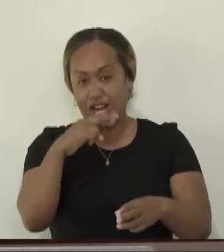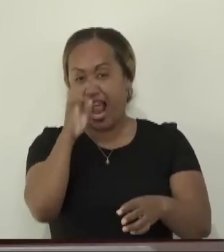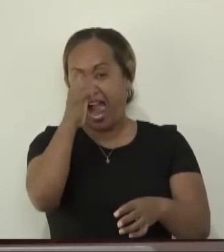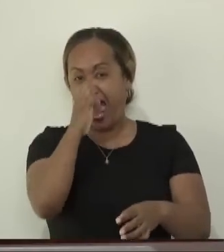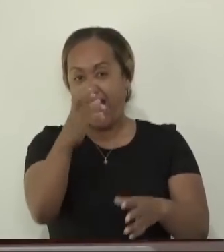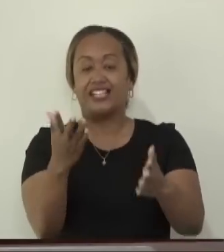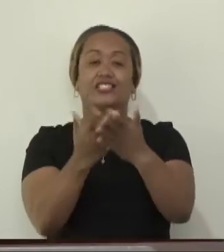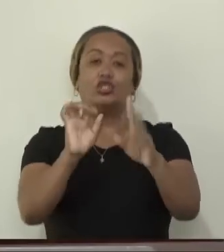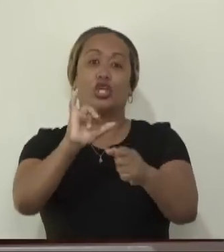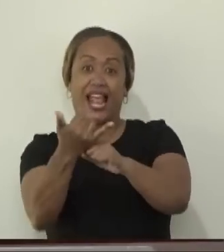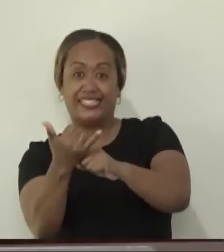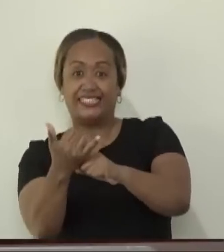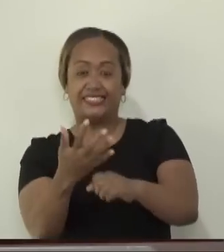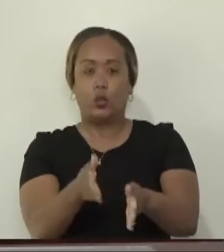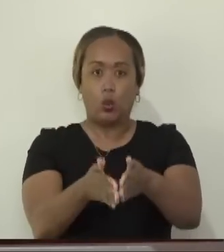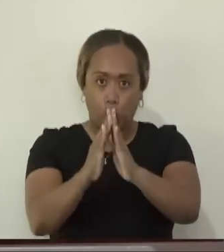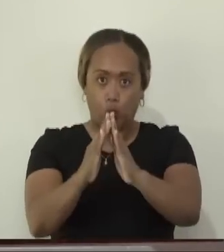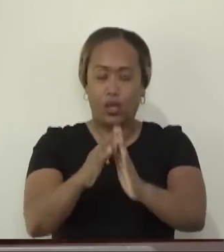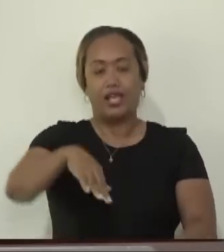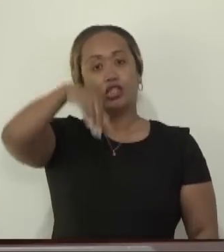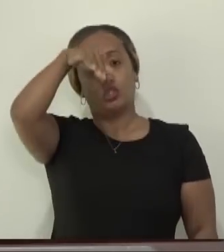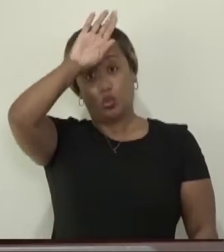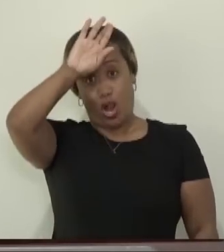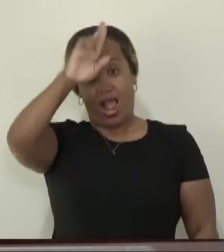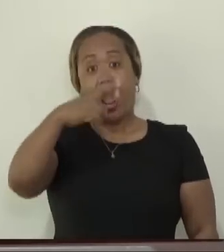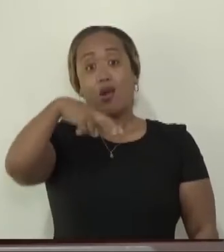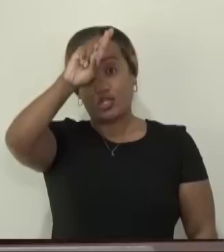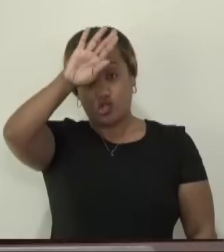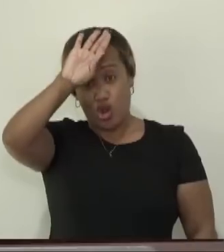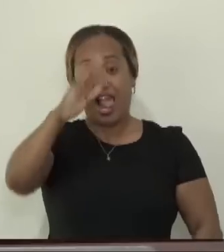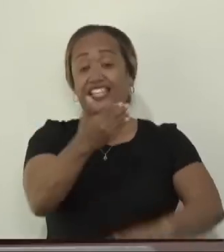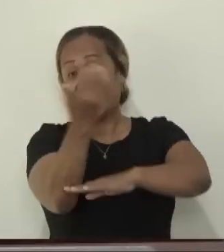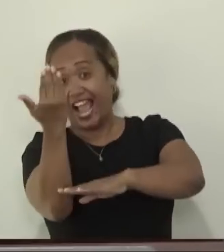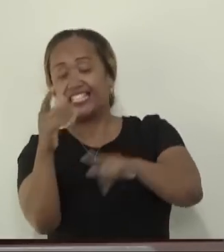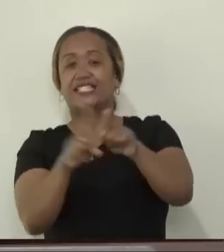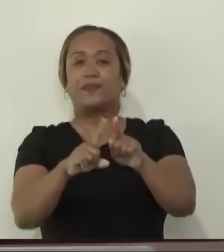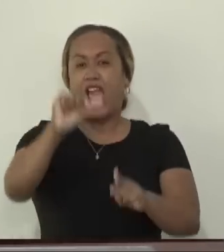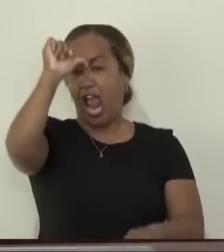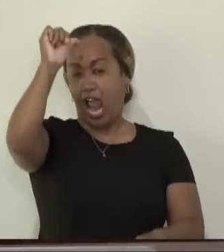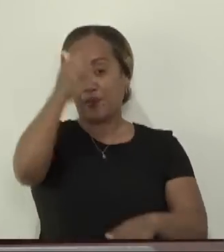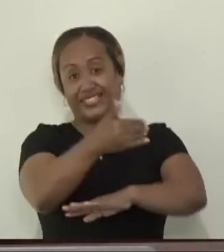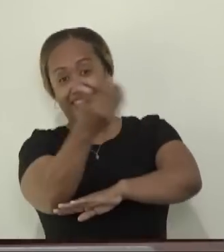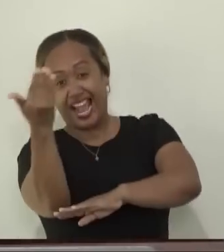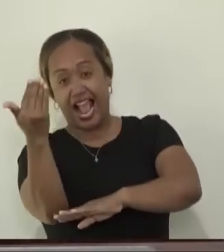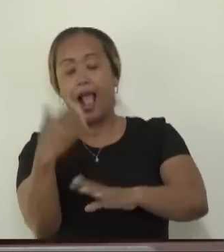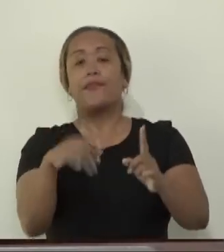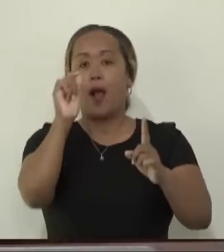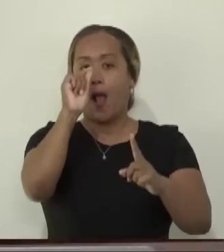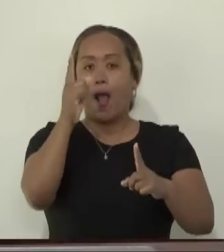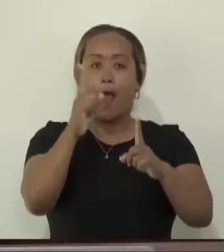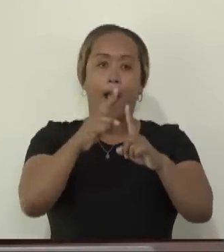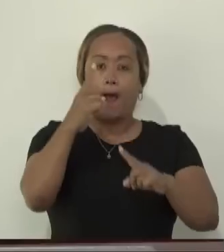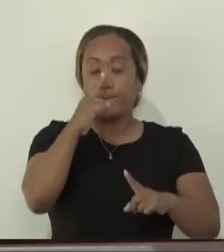The restoration of the Rabuka Day and the Girmit Day as public national holidays